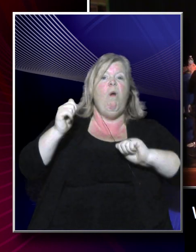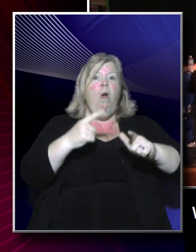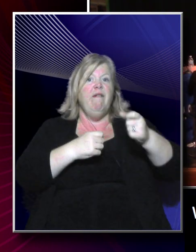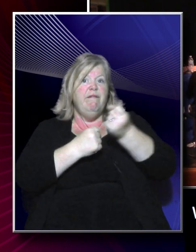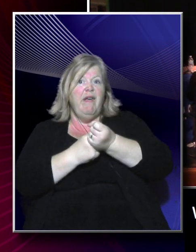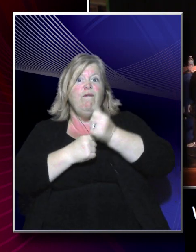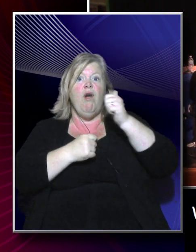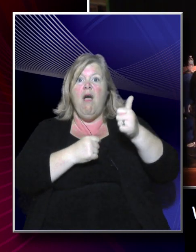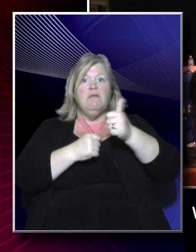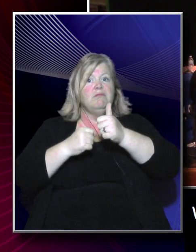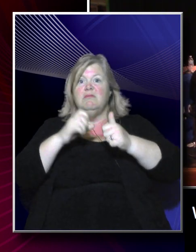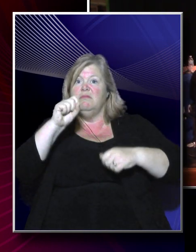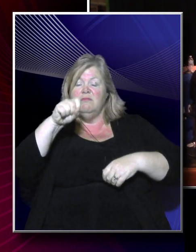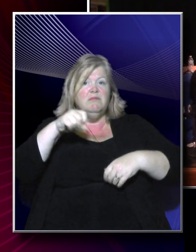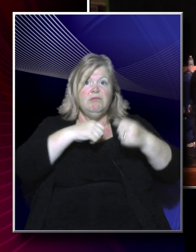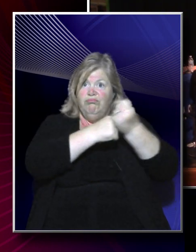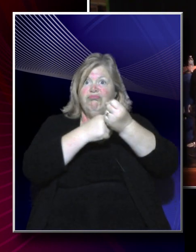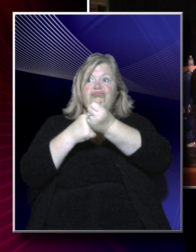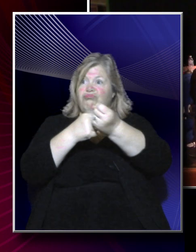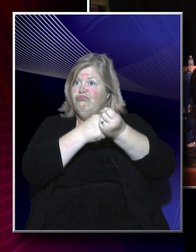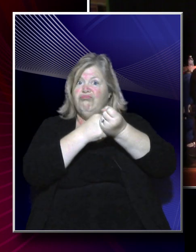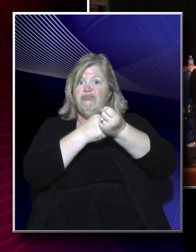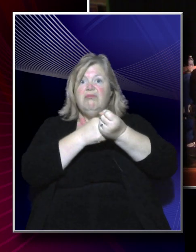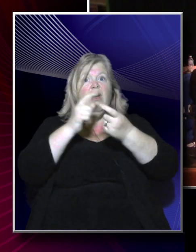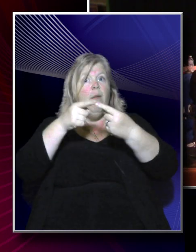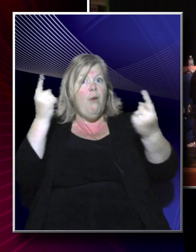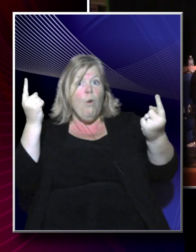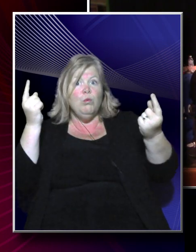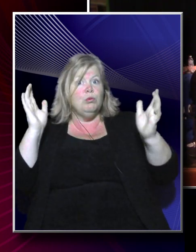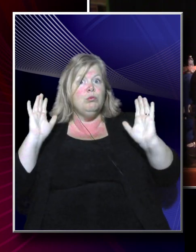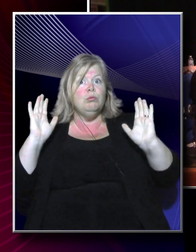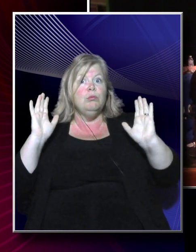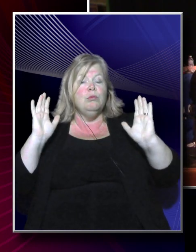aye. Aye. Aye. Opposed?